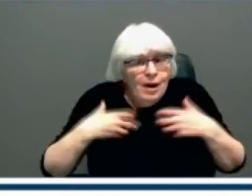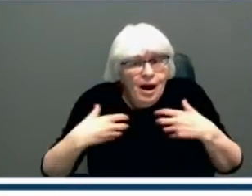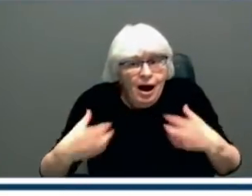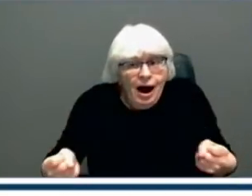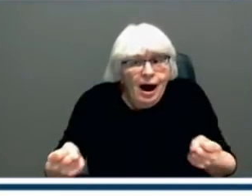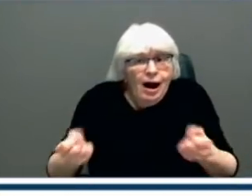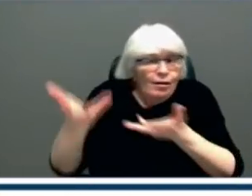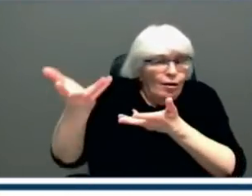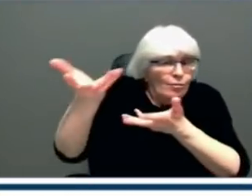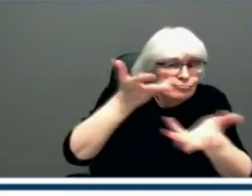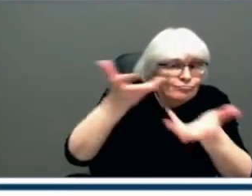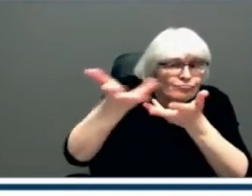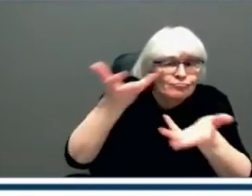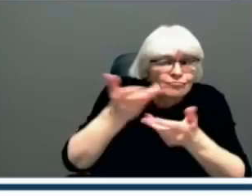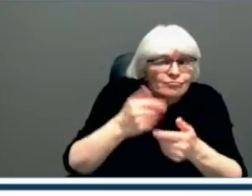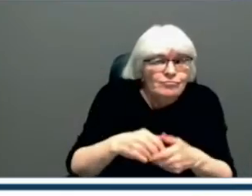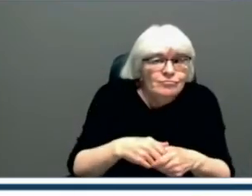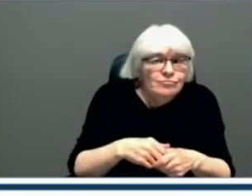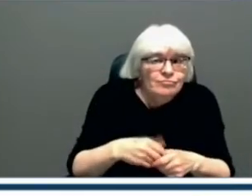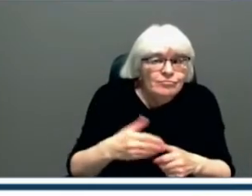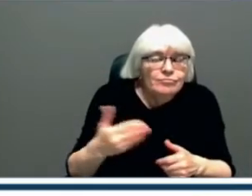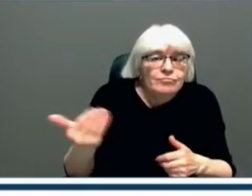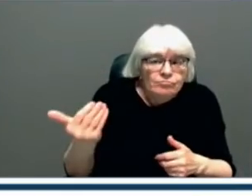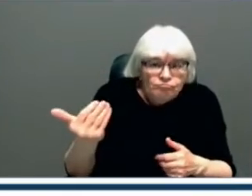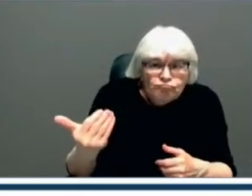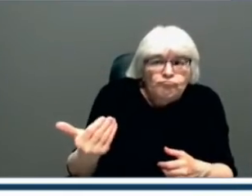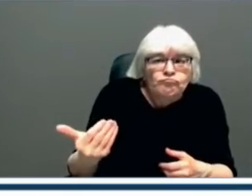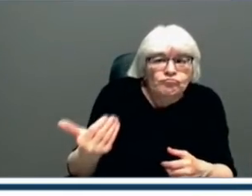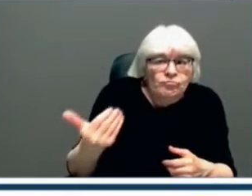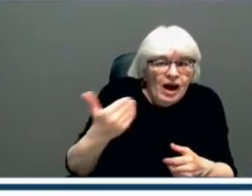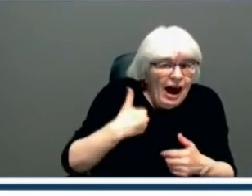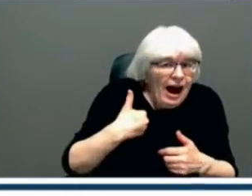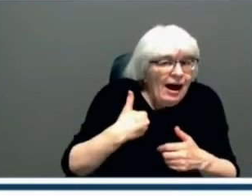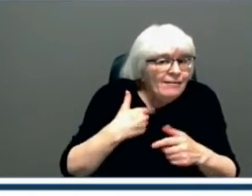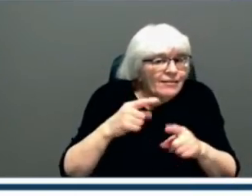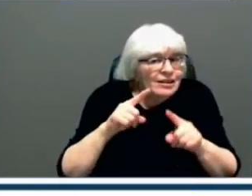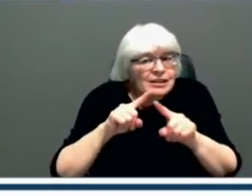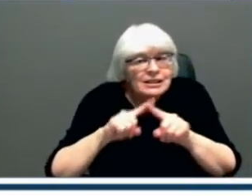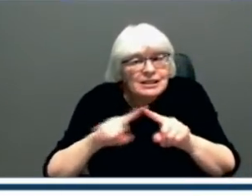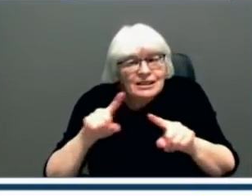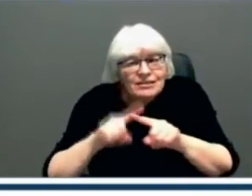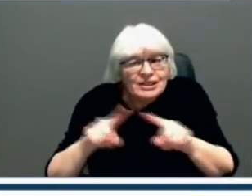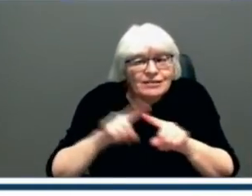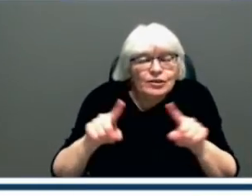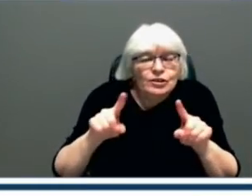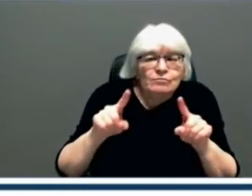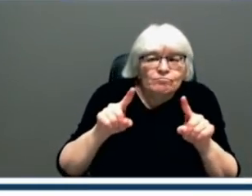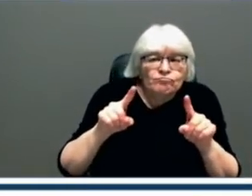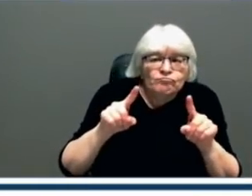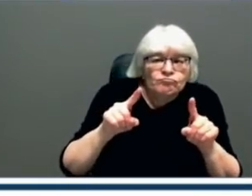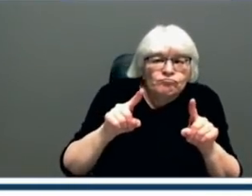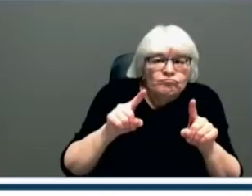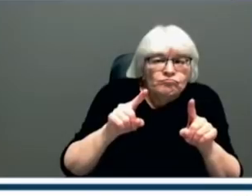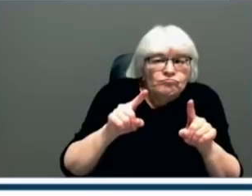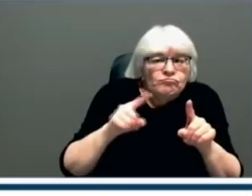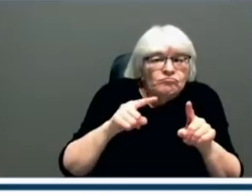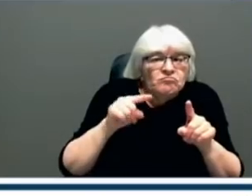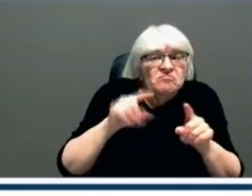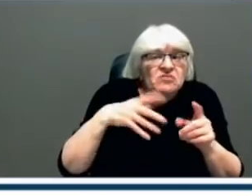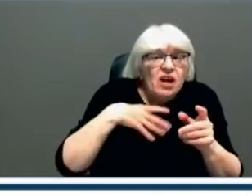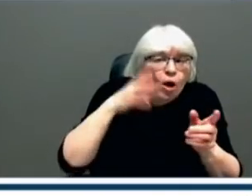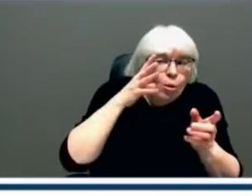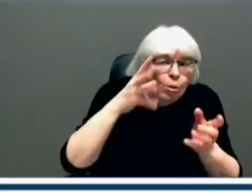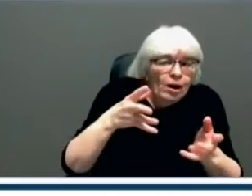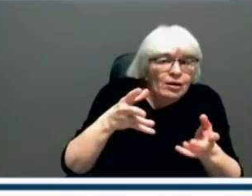types of specimens that we then take and we ask to do strain identification on. So we